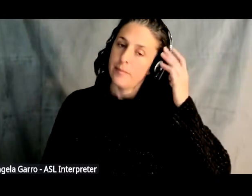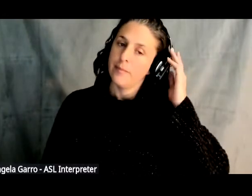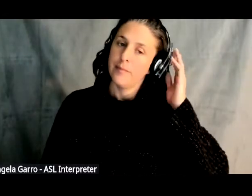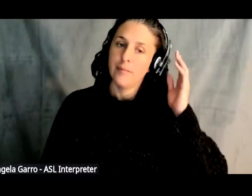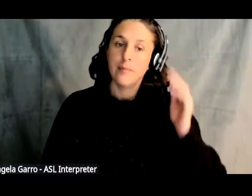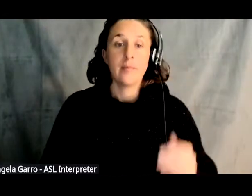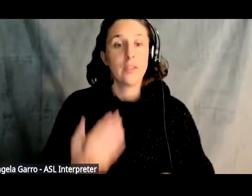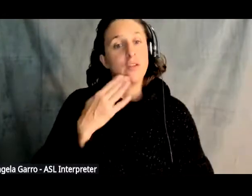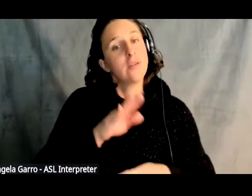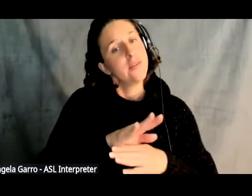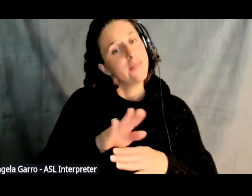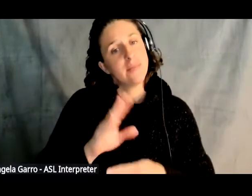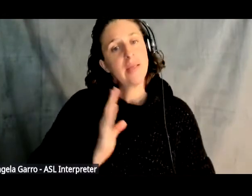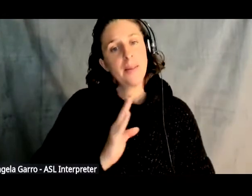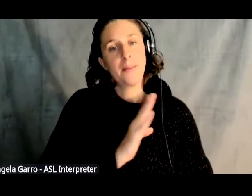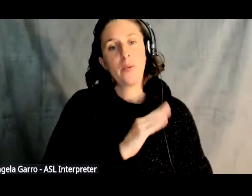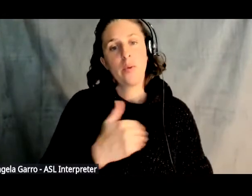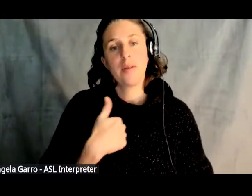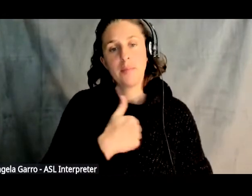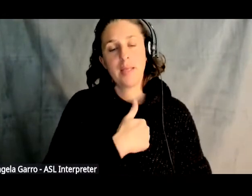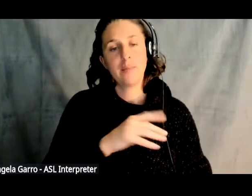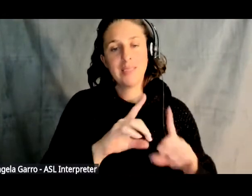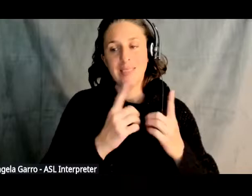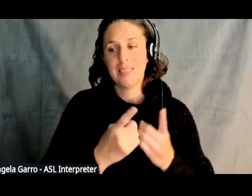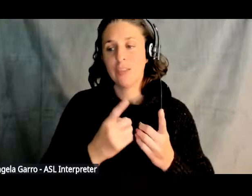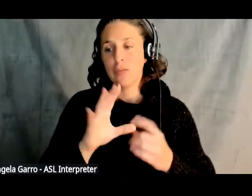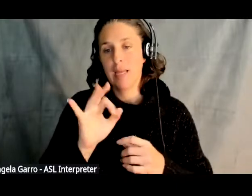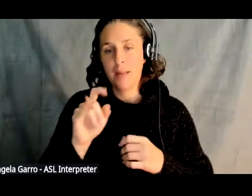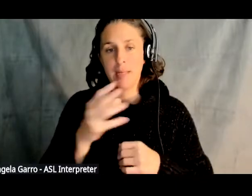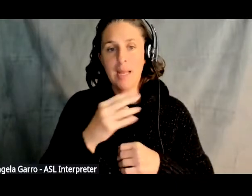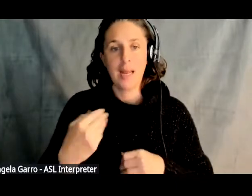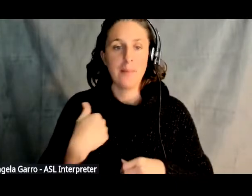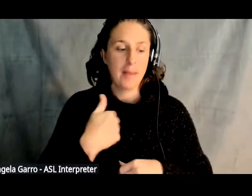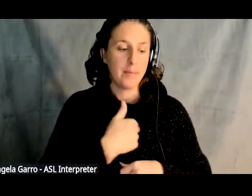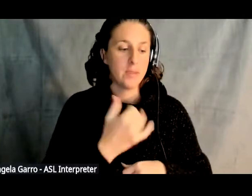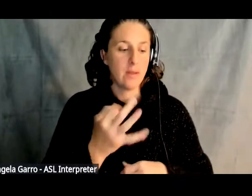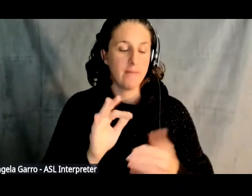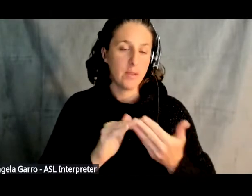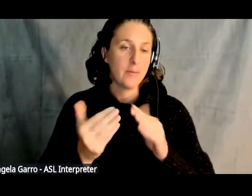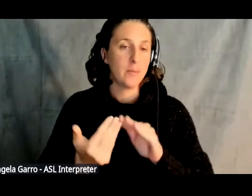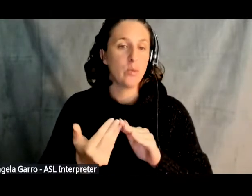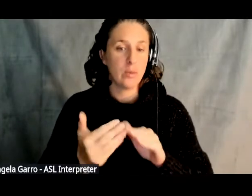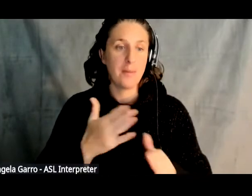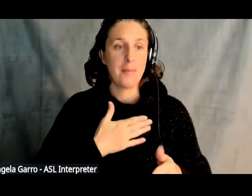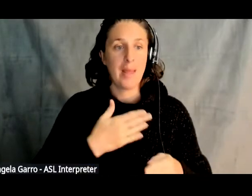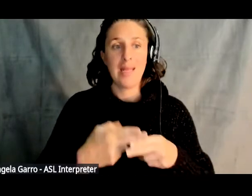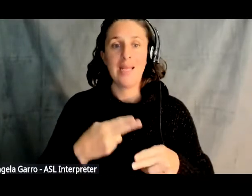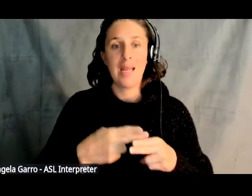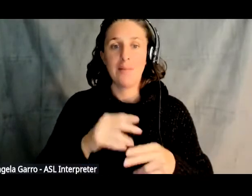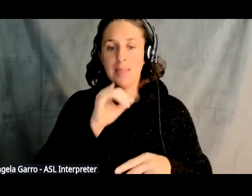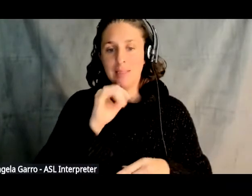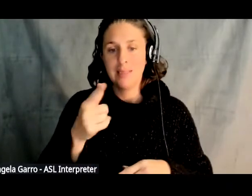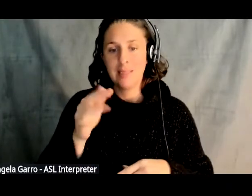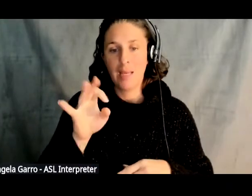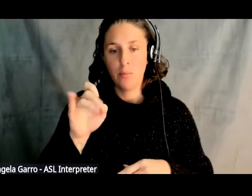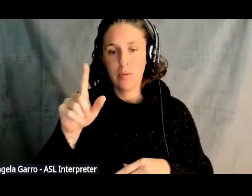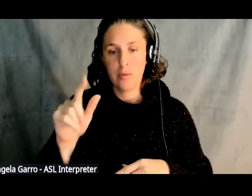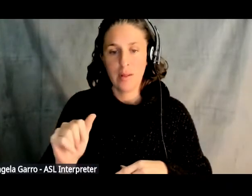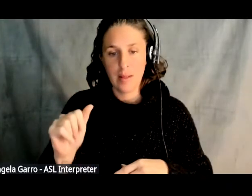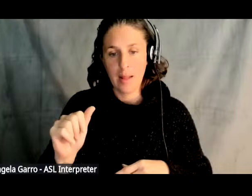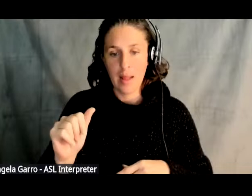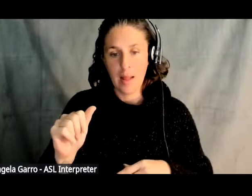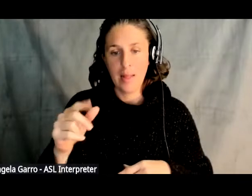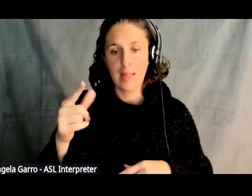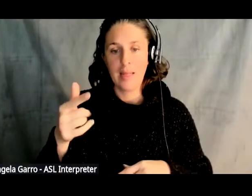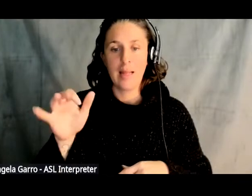Good evening, board members, district cabinet, and members of the community. My name is Gabriella Gelb. I am an associate mental